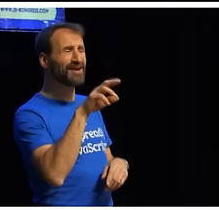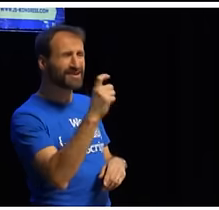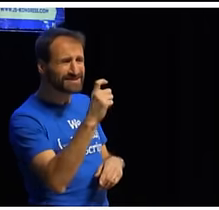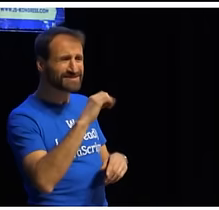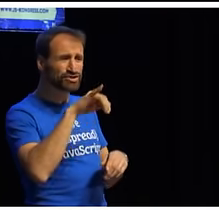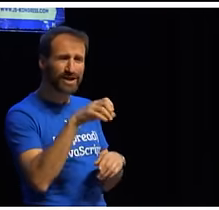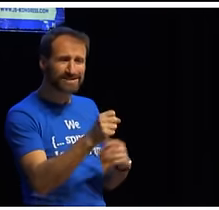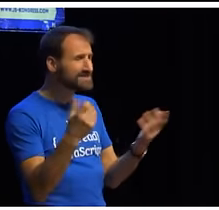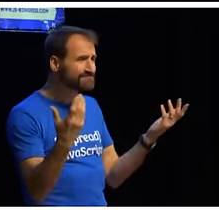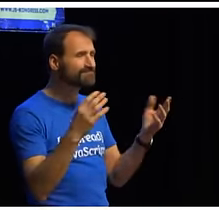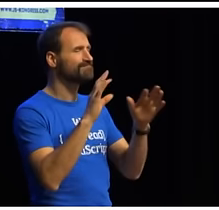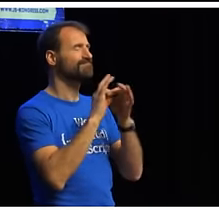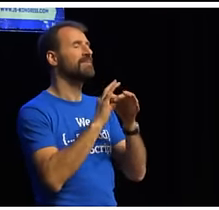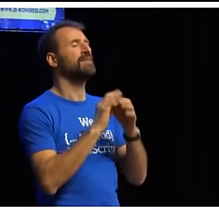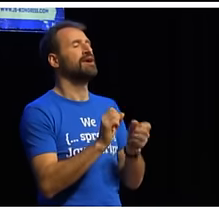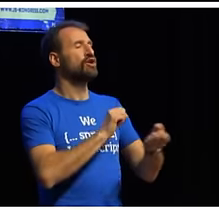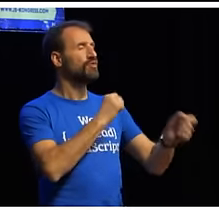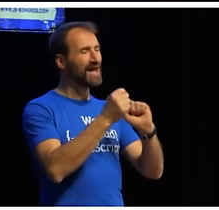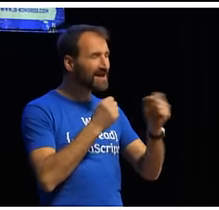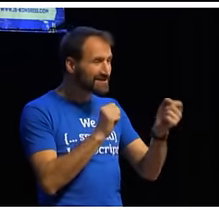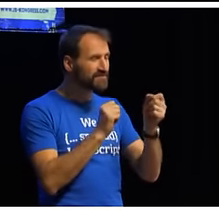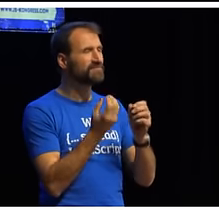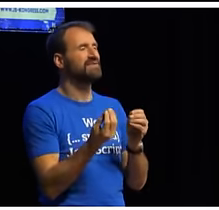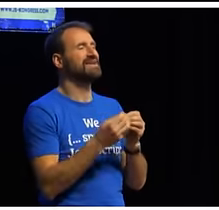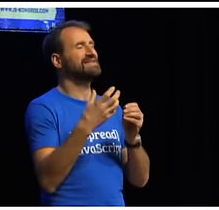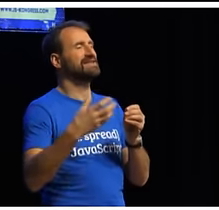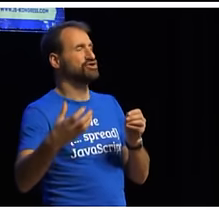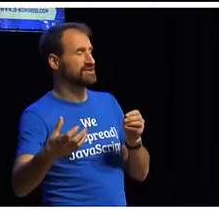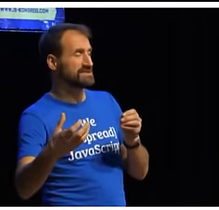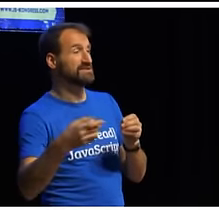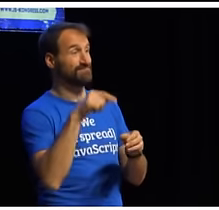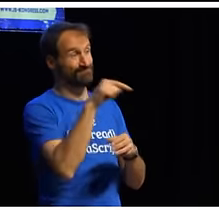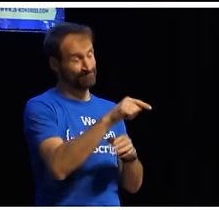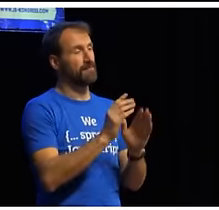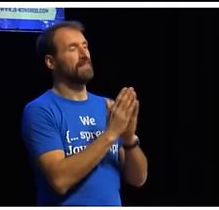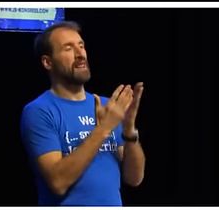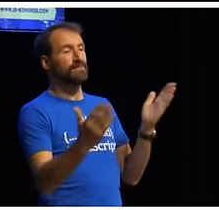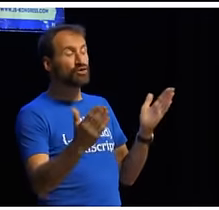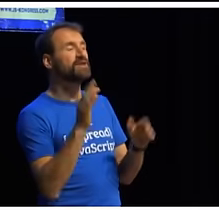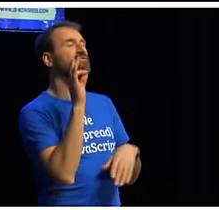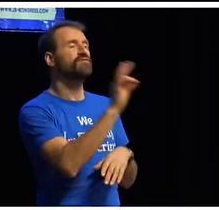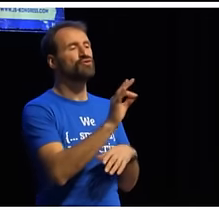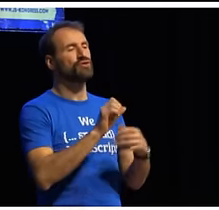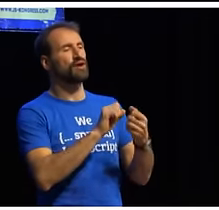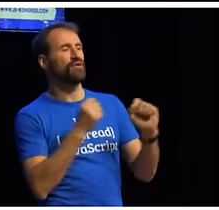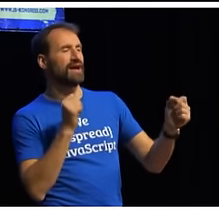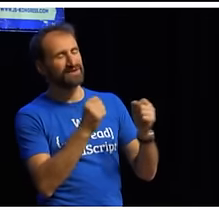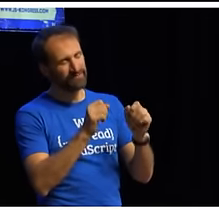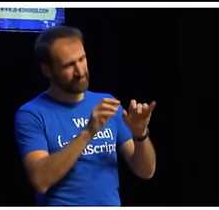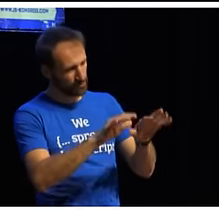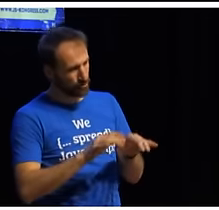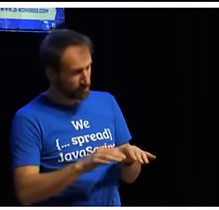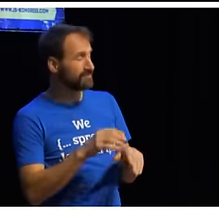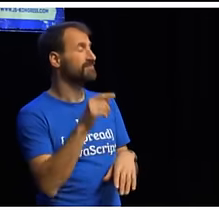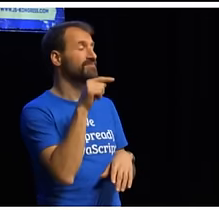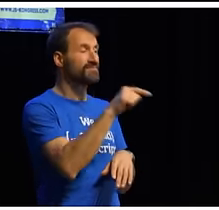stands for Reactive Extensions. It's a library for reactive programming. And the version 5